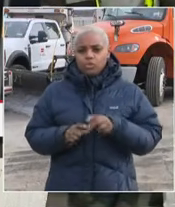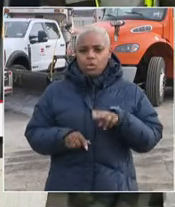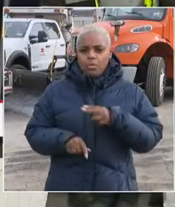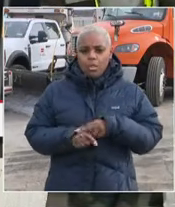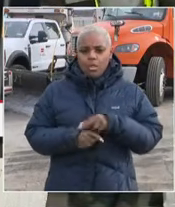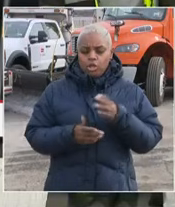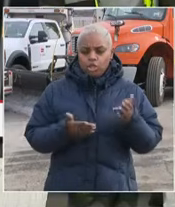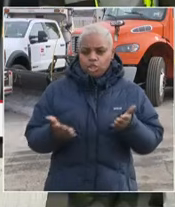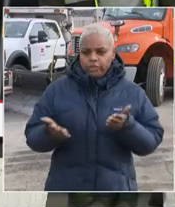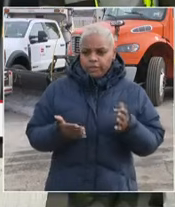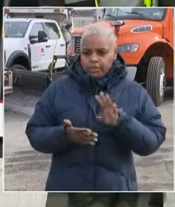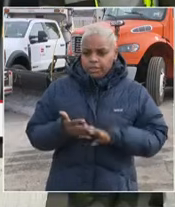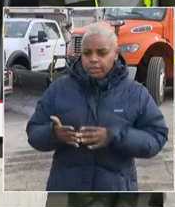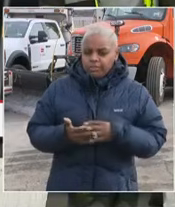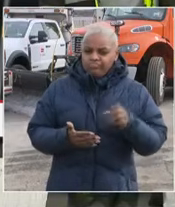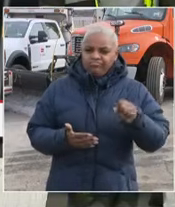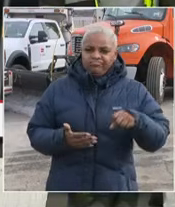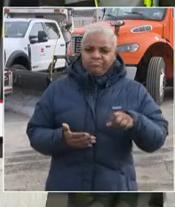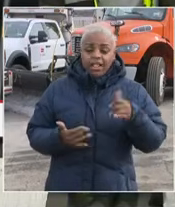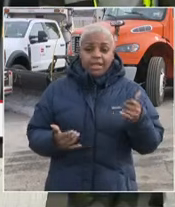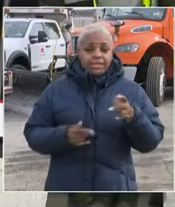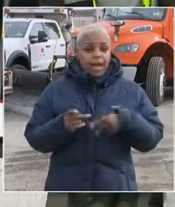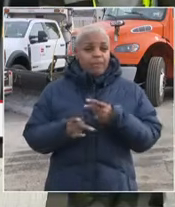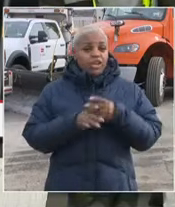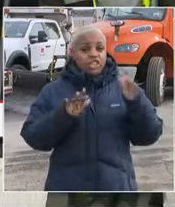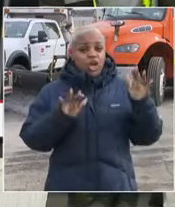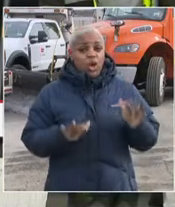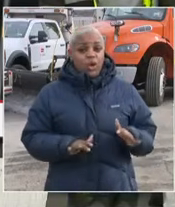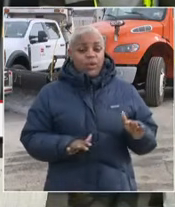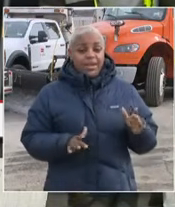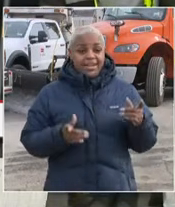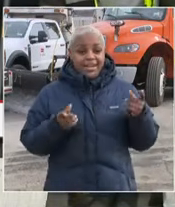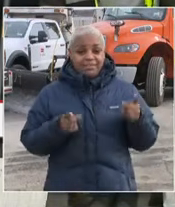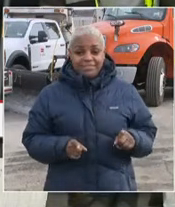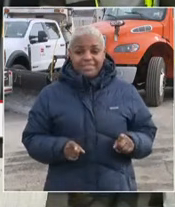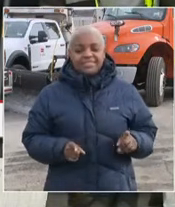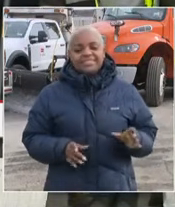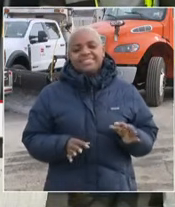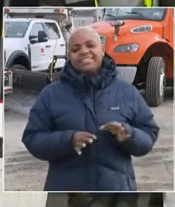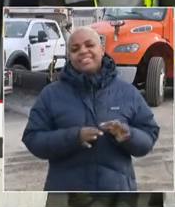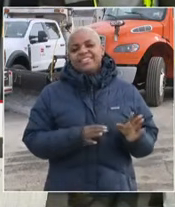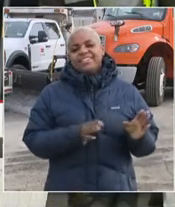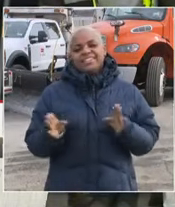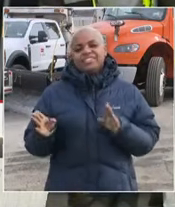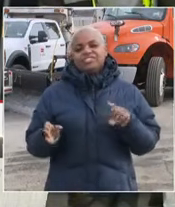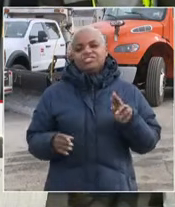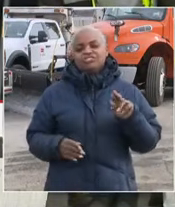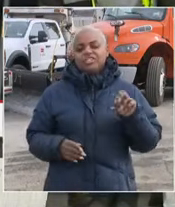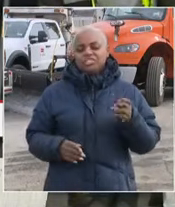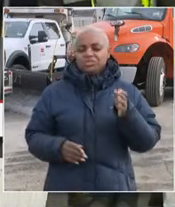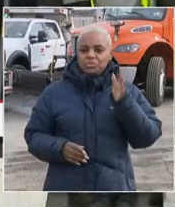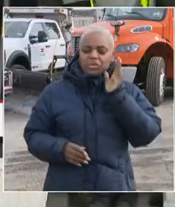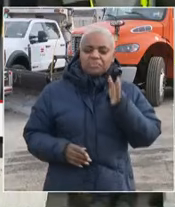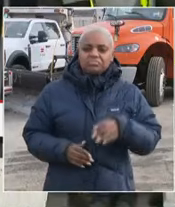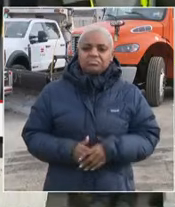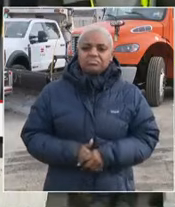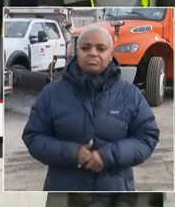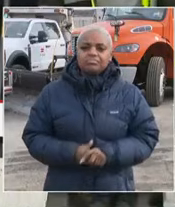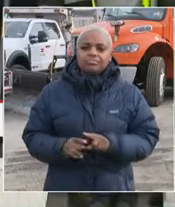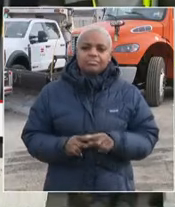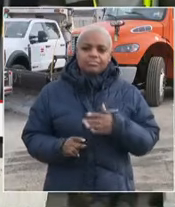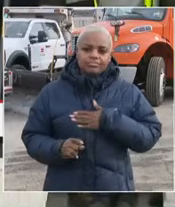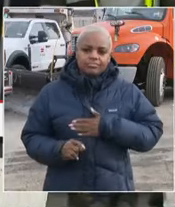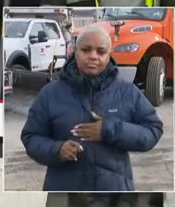of the beast with this type of storm. I'm taking precautions to try and get us back to normal service as quickly as possible. We just ask you to be patient with